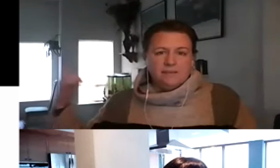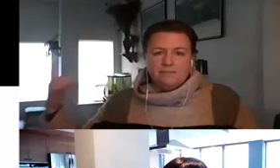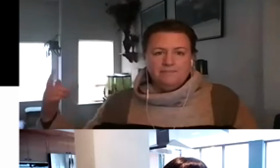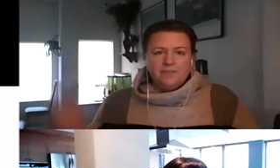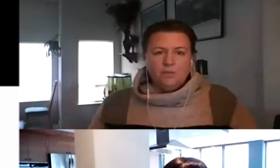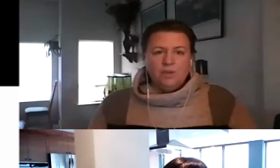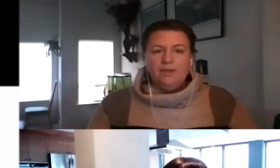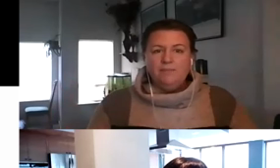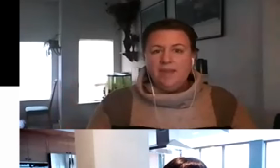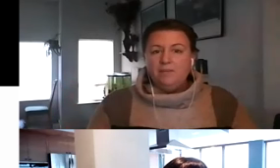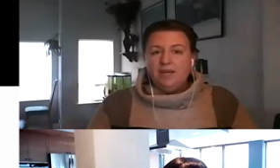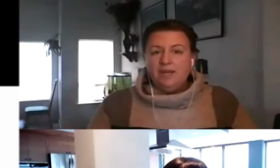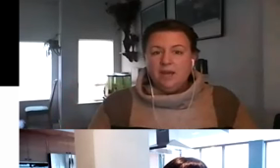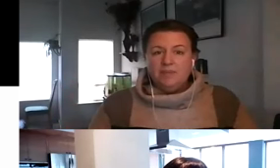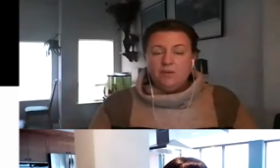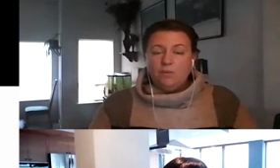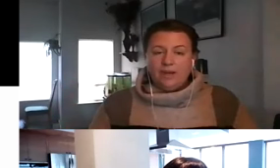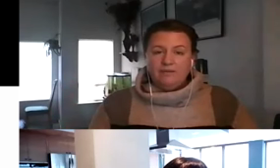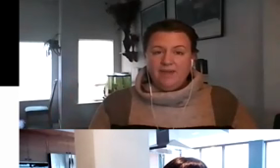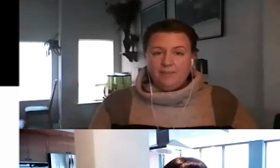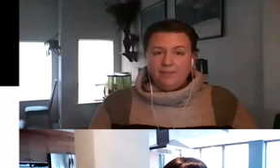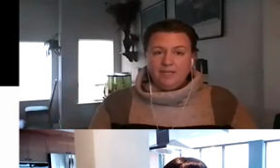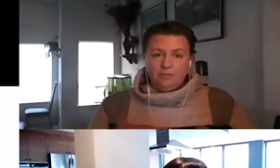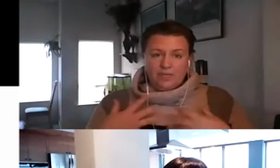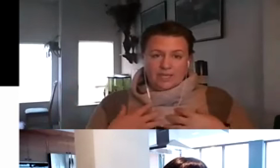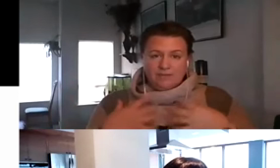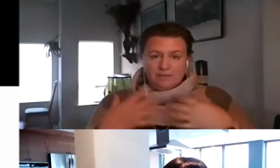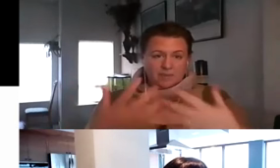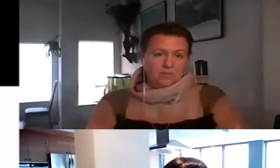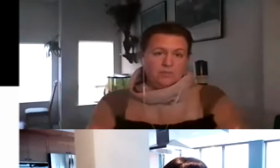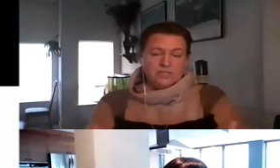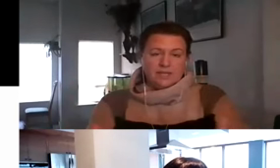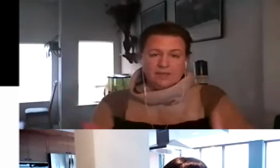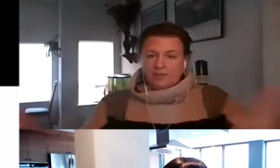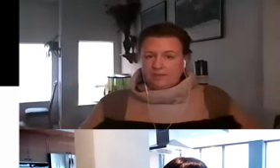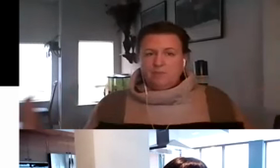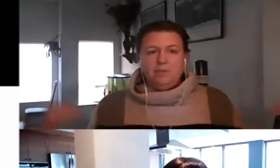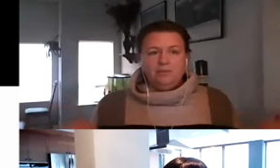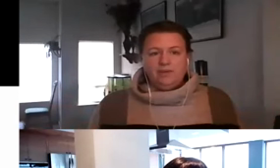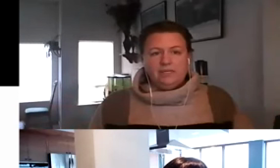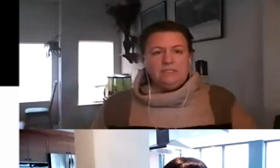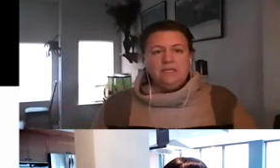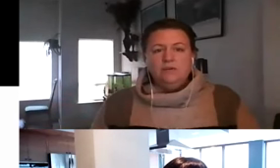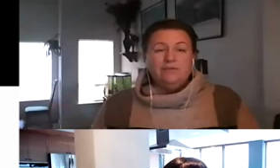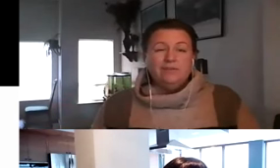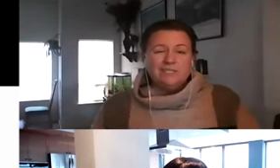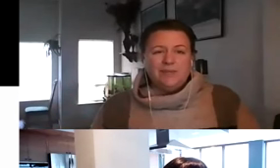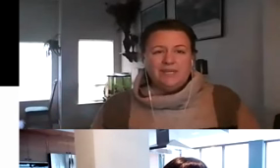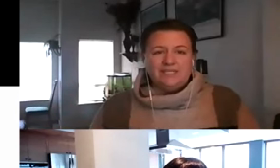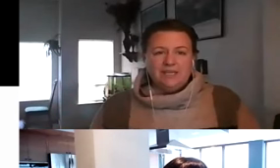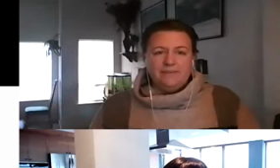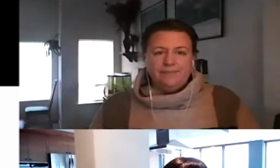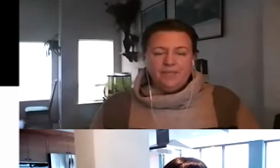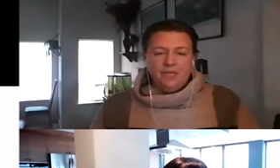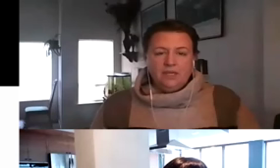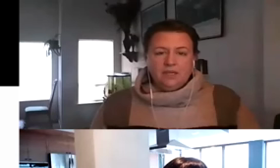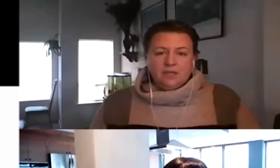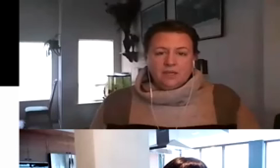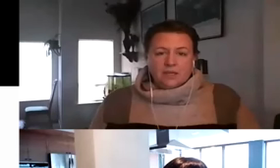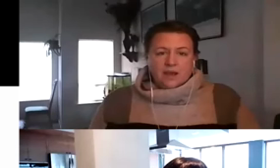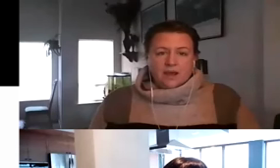that we may or may not be aware of happening. We, the people we're talking with, people around us, whoever's experiencing